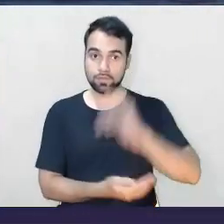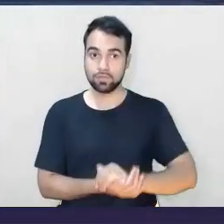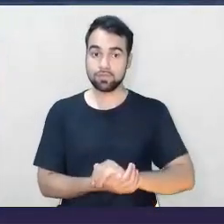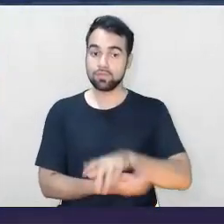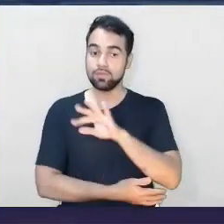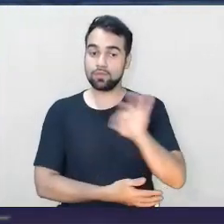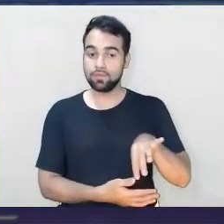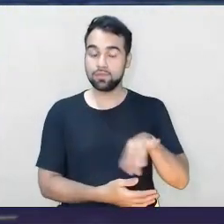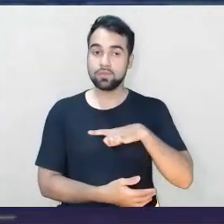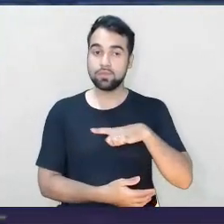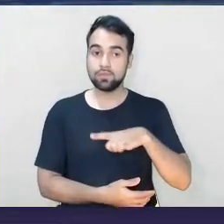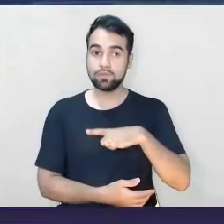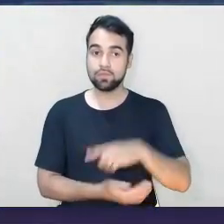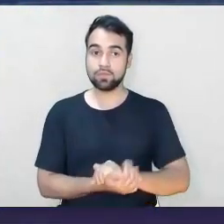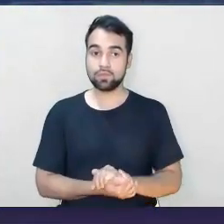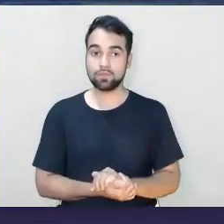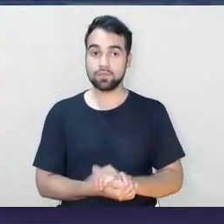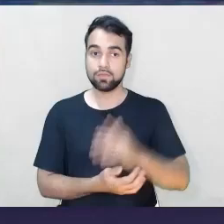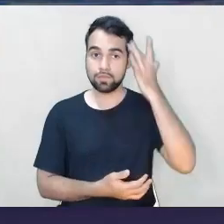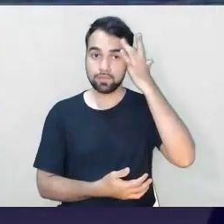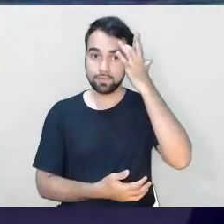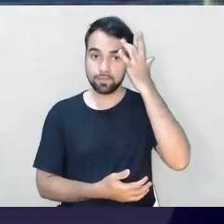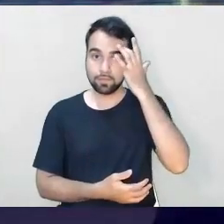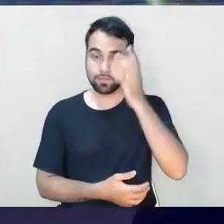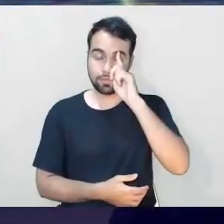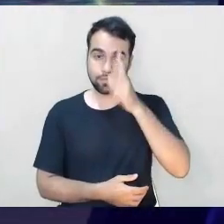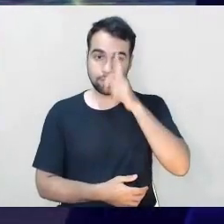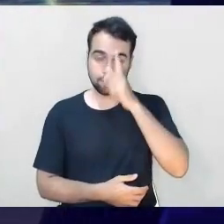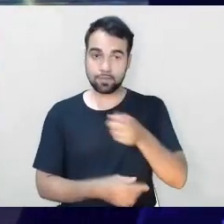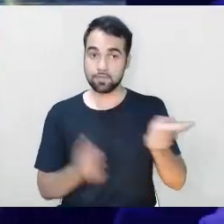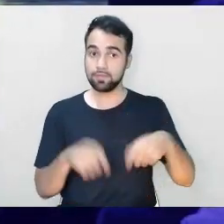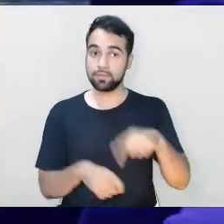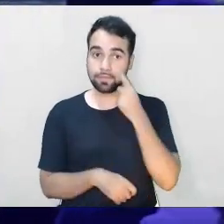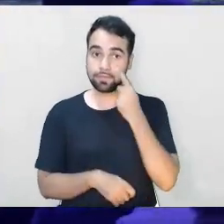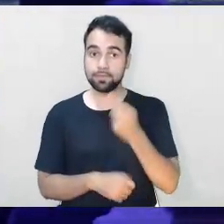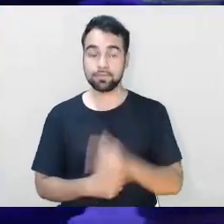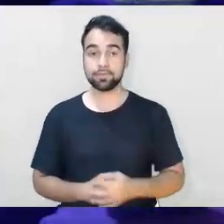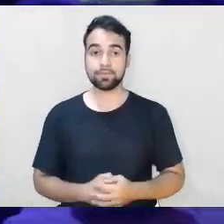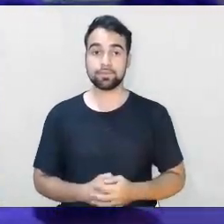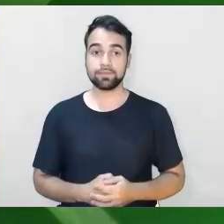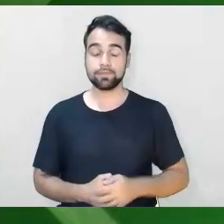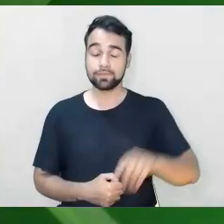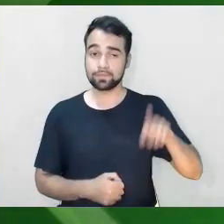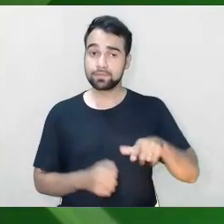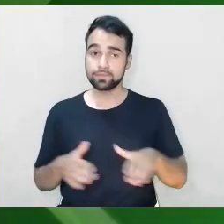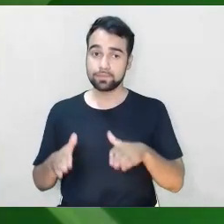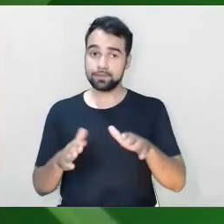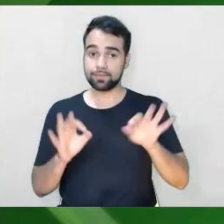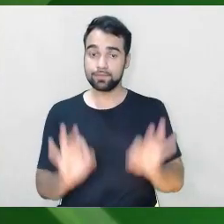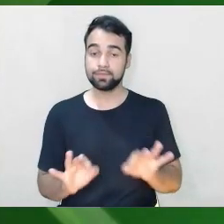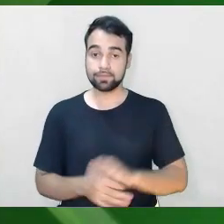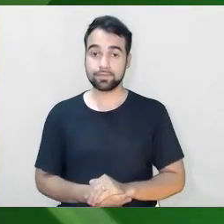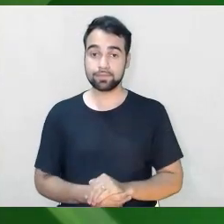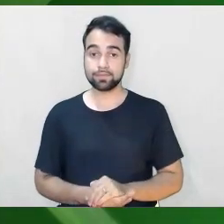we understand the architecture in order to achieve maturity of governance. It's a journey. You